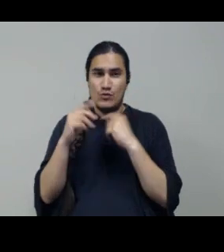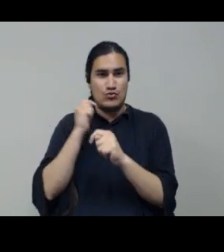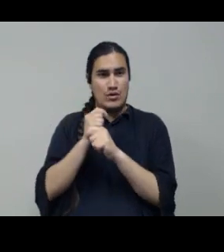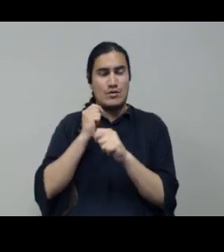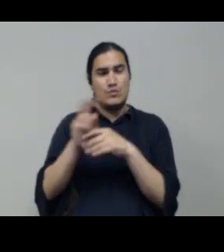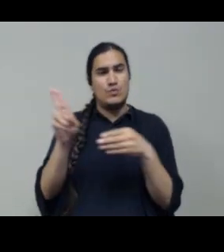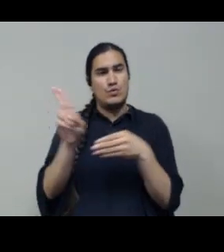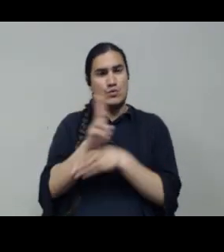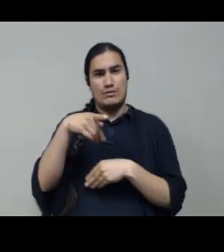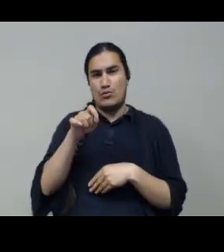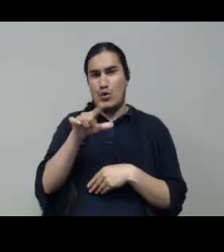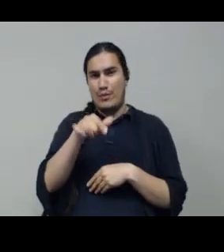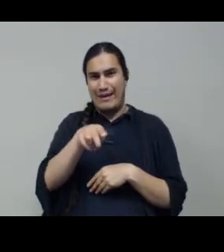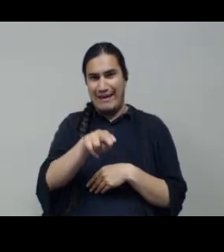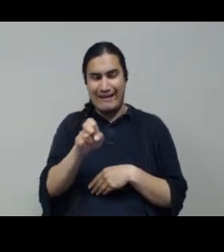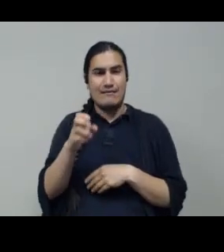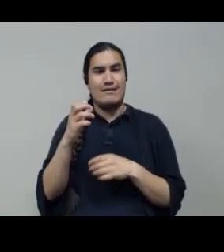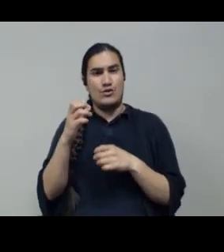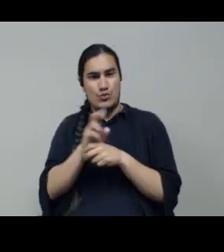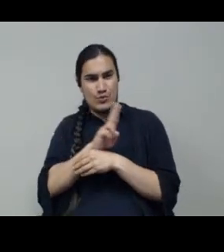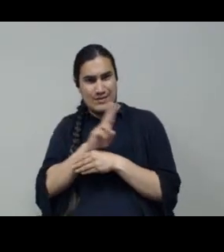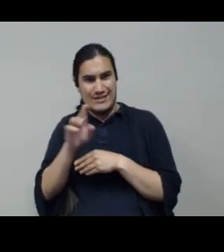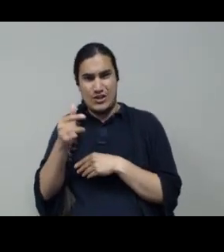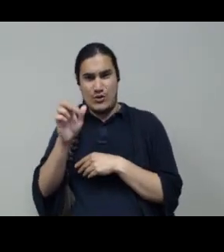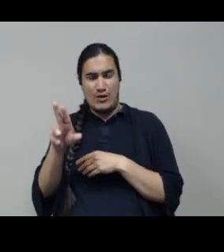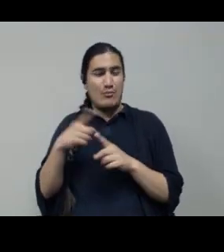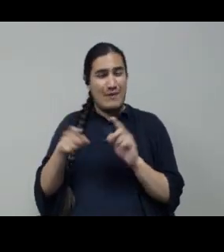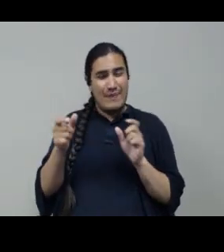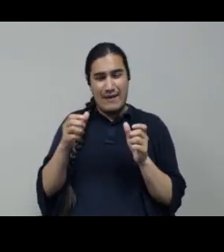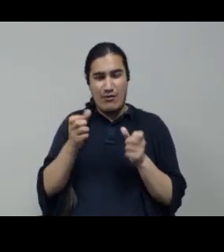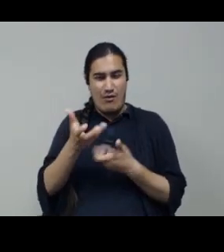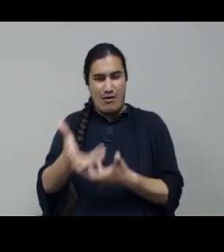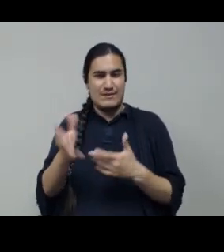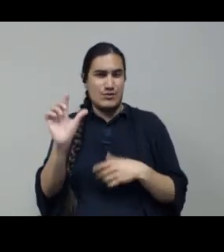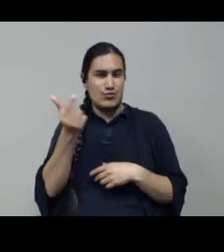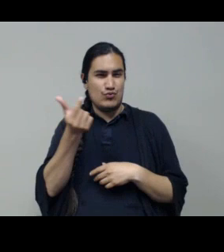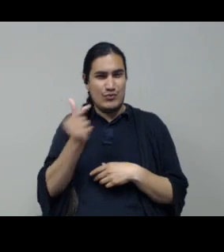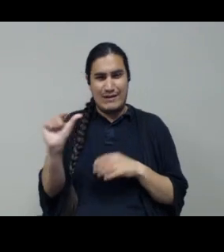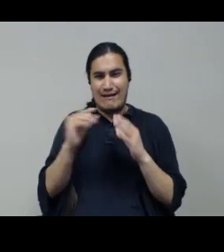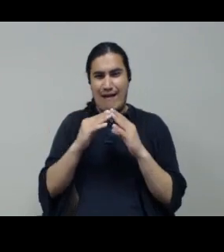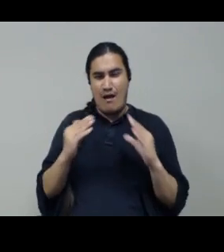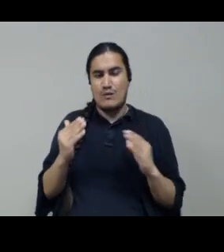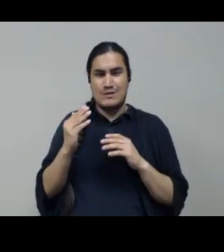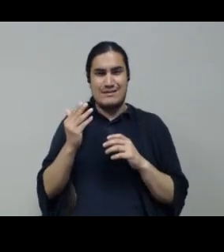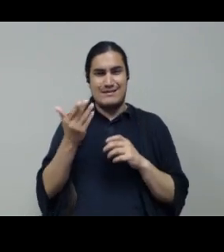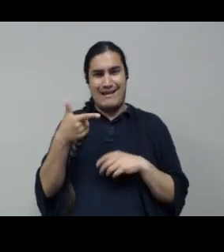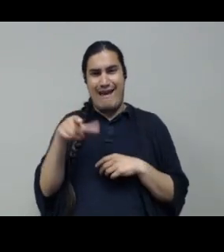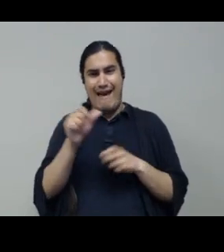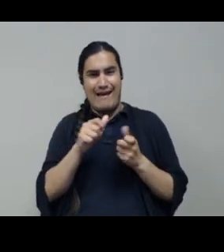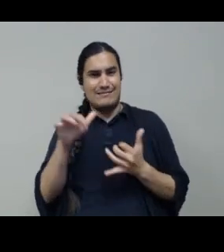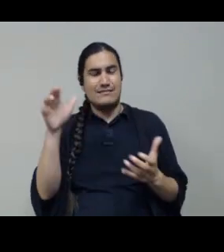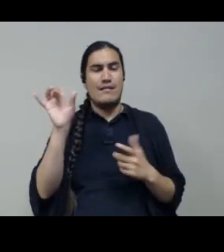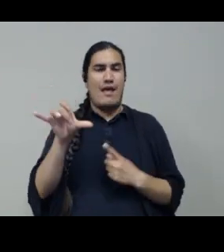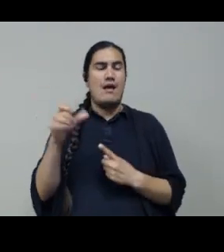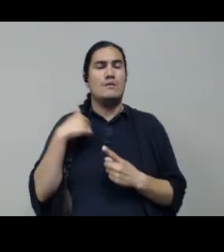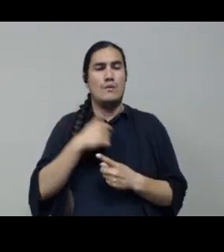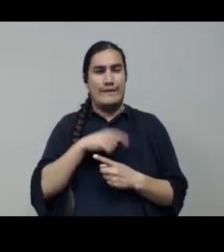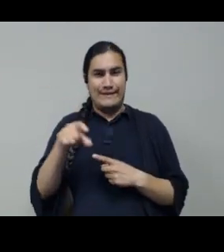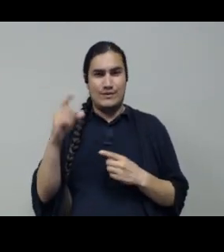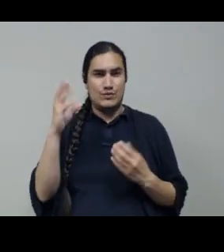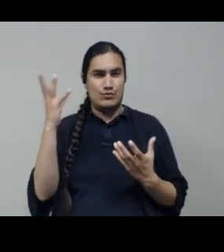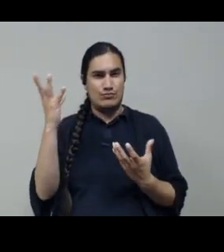using generators, so they're emitting greenhouse gas emissions, right? So when we're talking about complete streets, we're talking about food systems, we need to take all of that